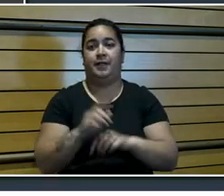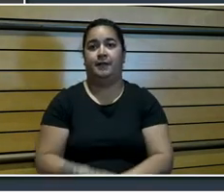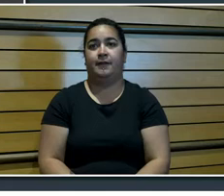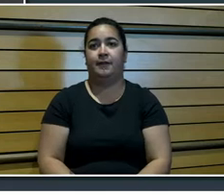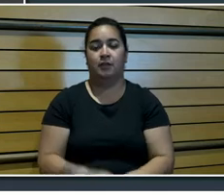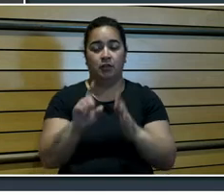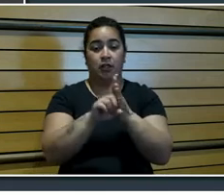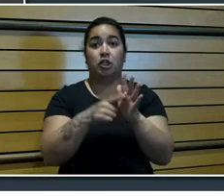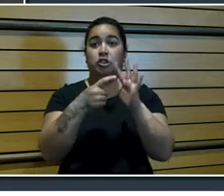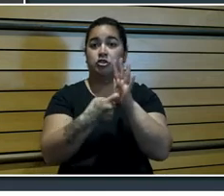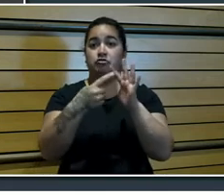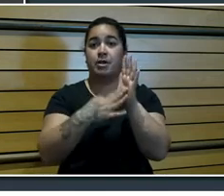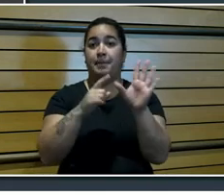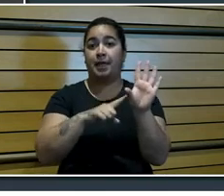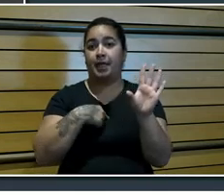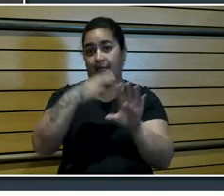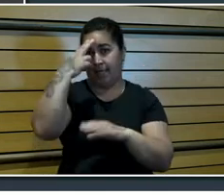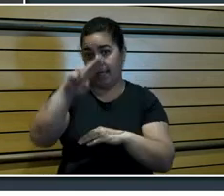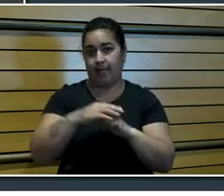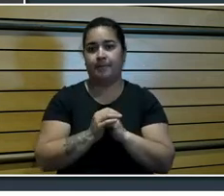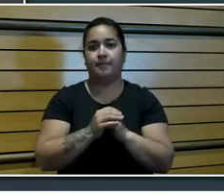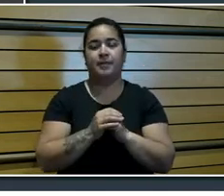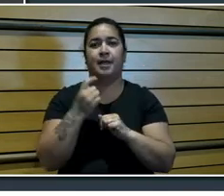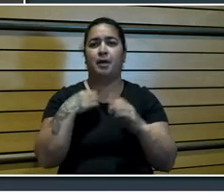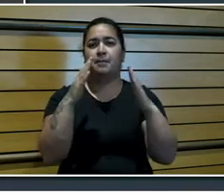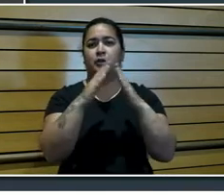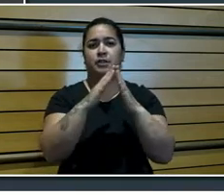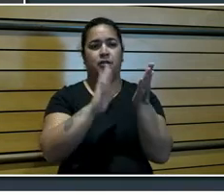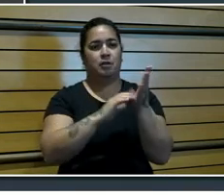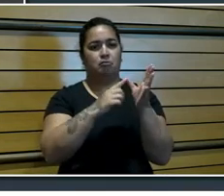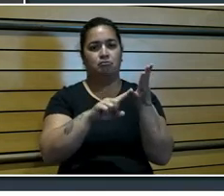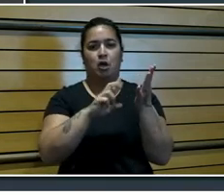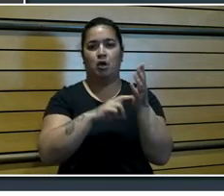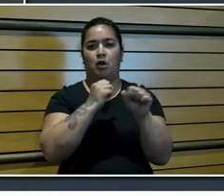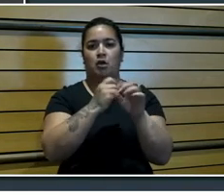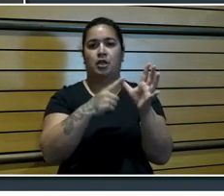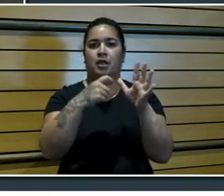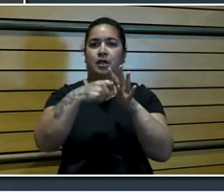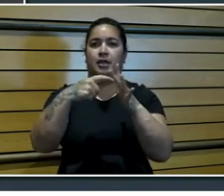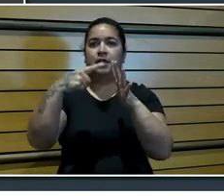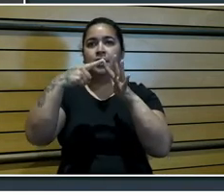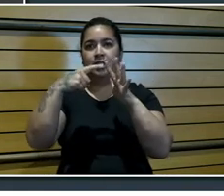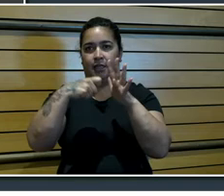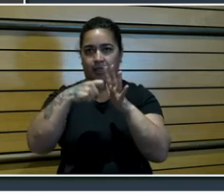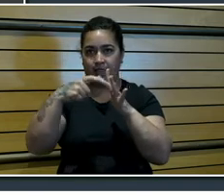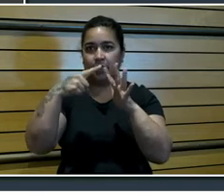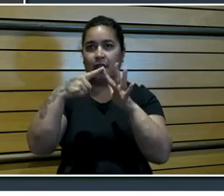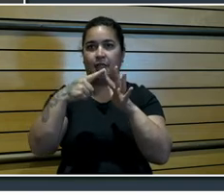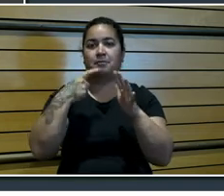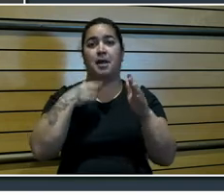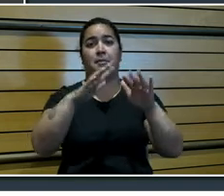I acknowledge us all. My name is Jeremy Dunningham. Maunga Kiakia is my mountain. Madam